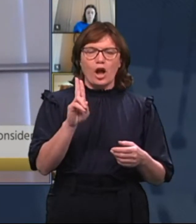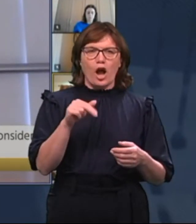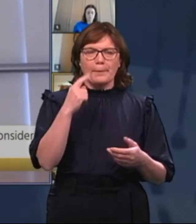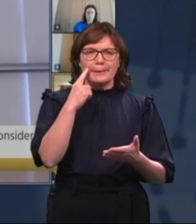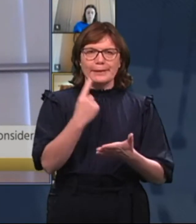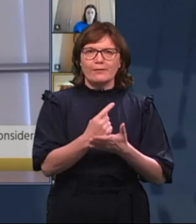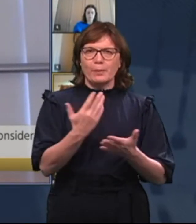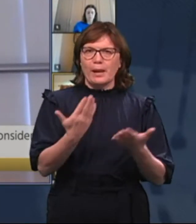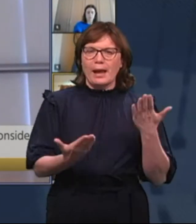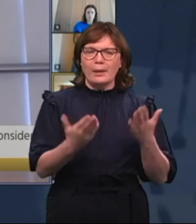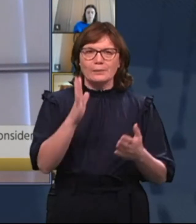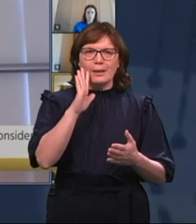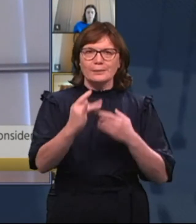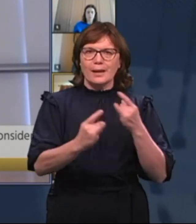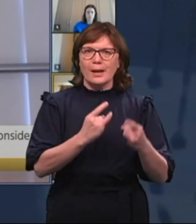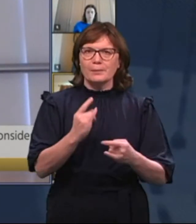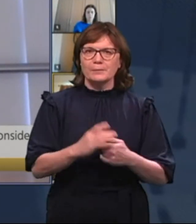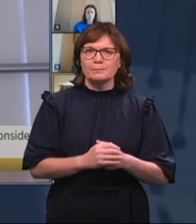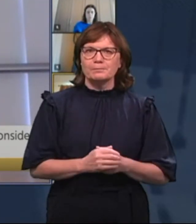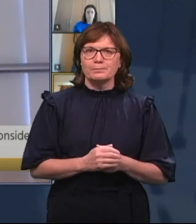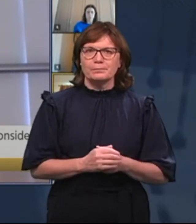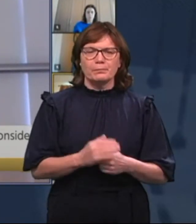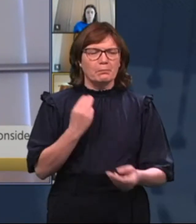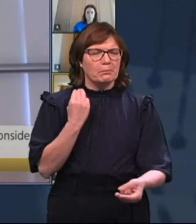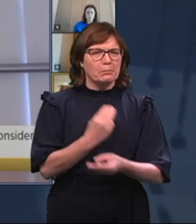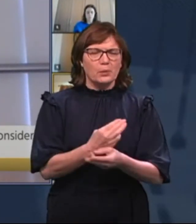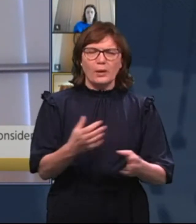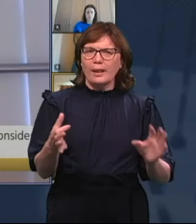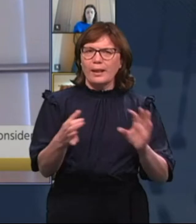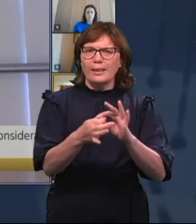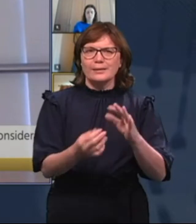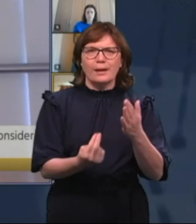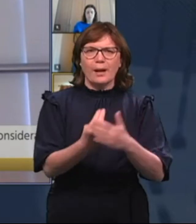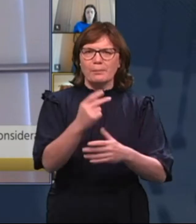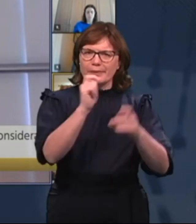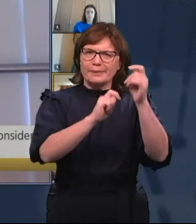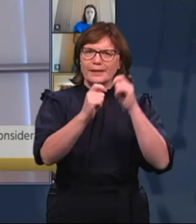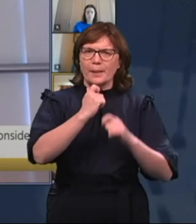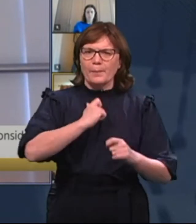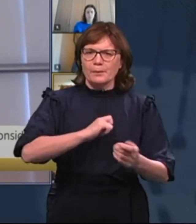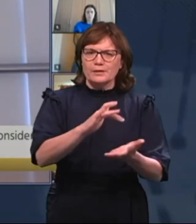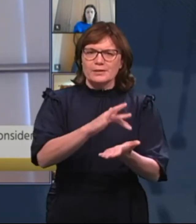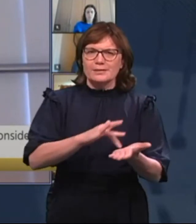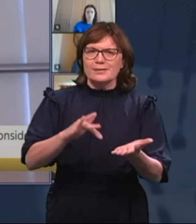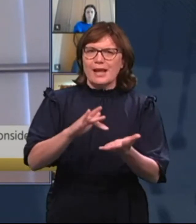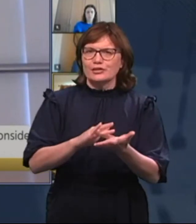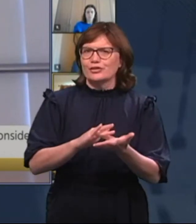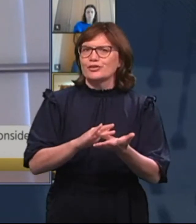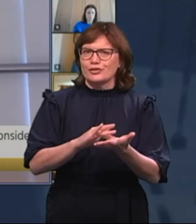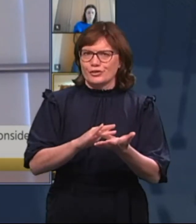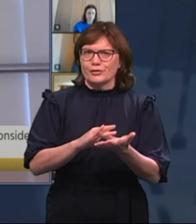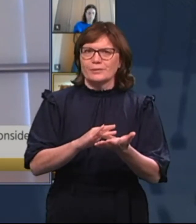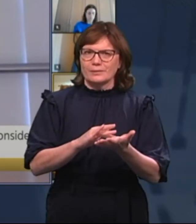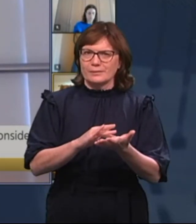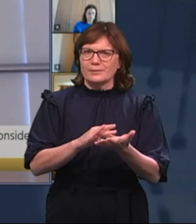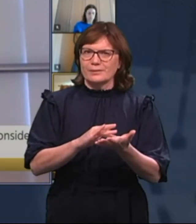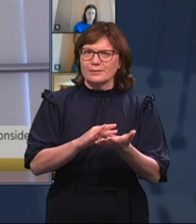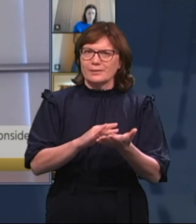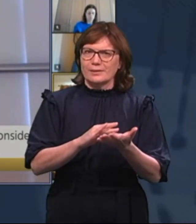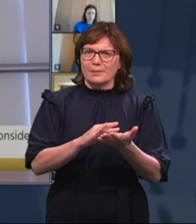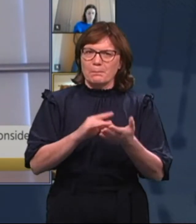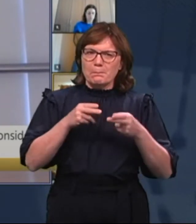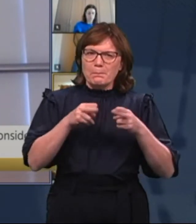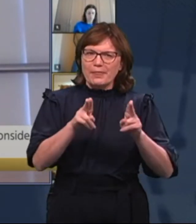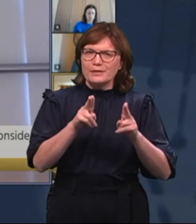it's a situation of a kind of absence of joined up thinking and person-centred approach in the HSE. And it's